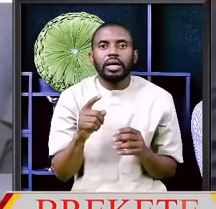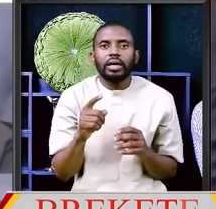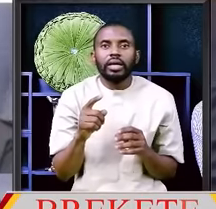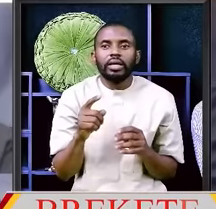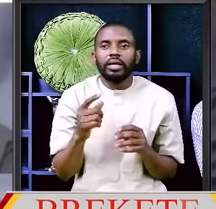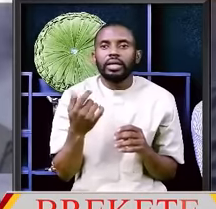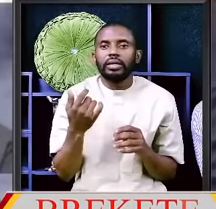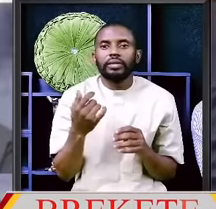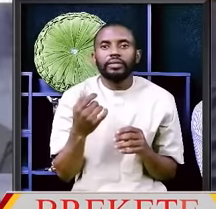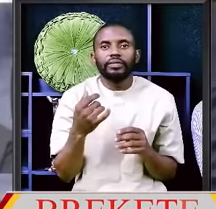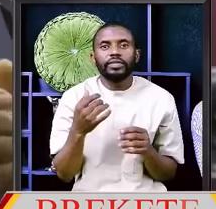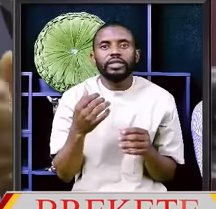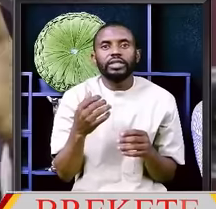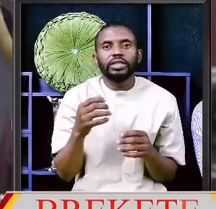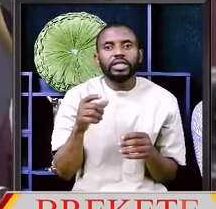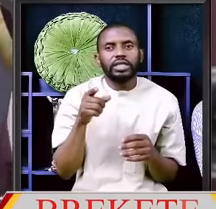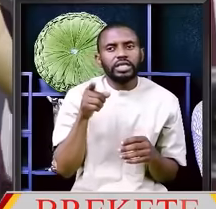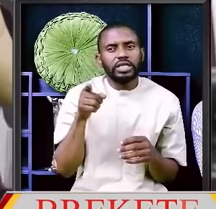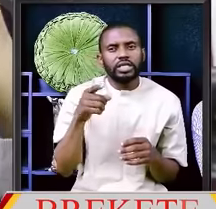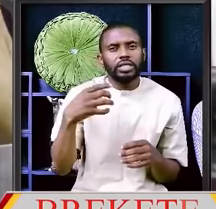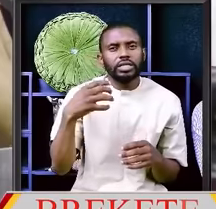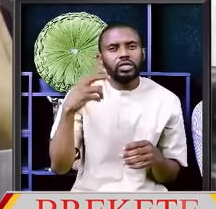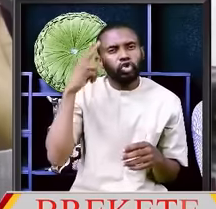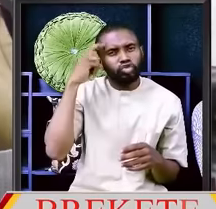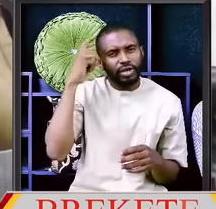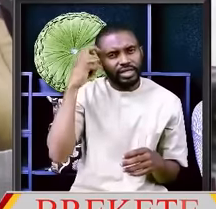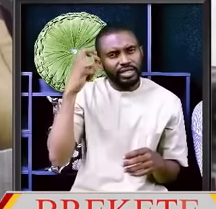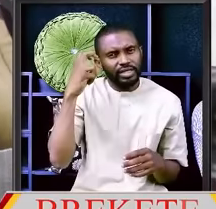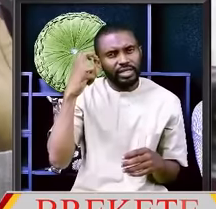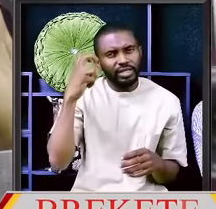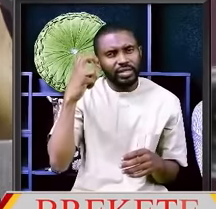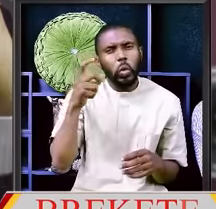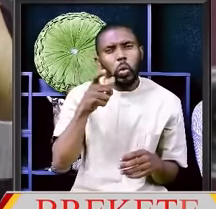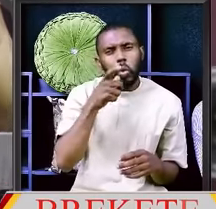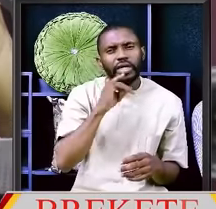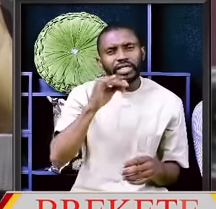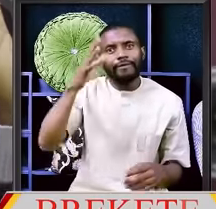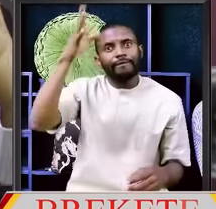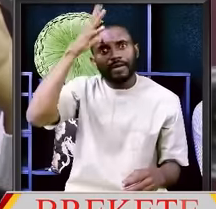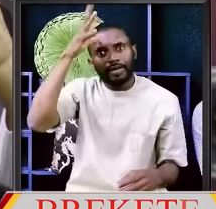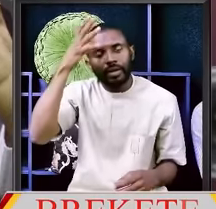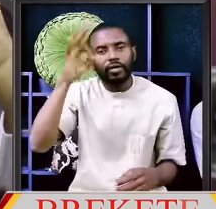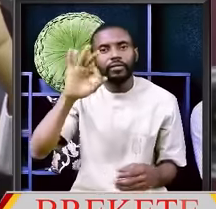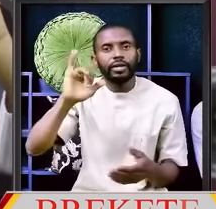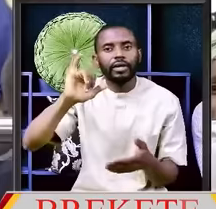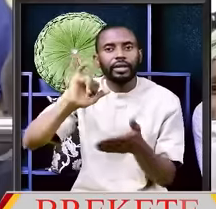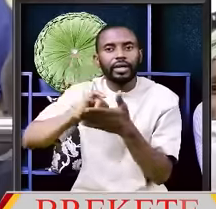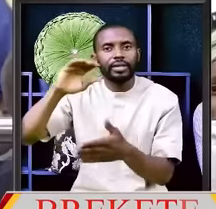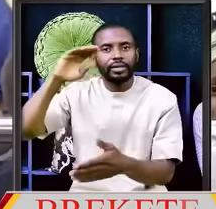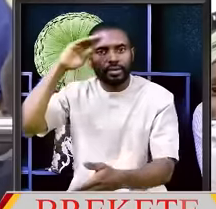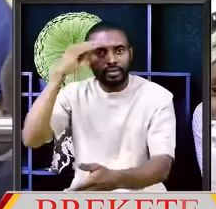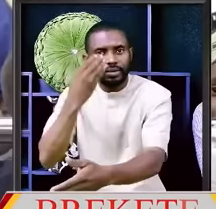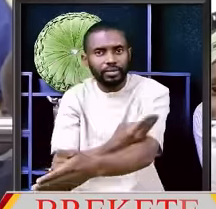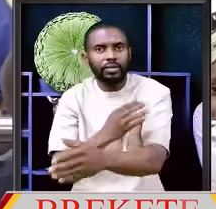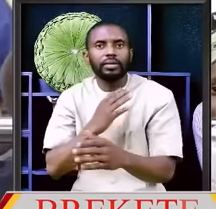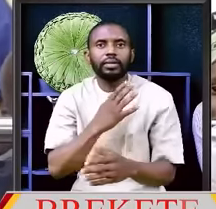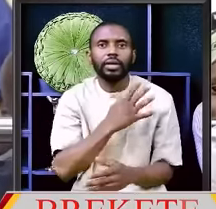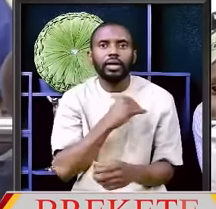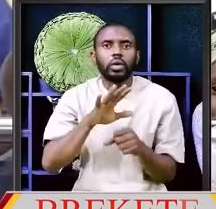then they contest the paternity of that child, and then the coroner inquest.